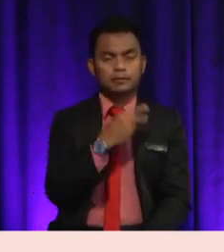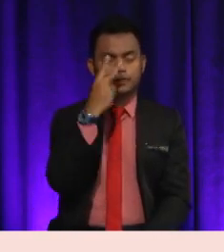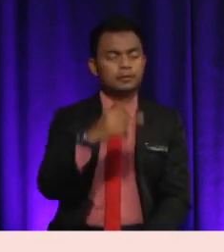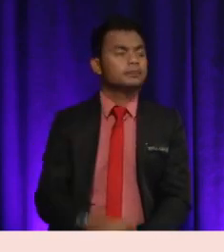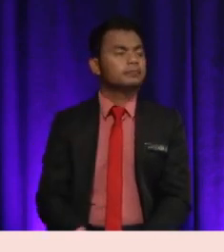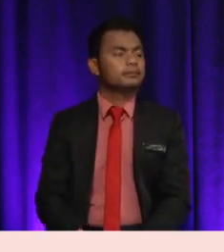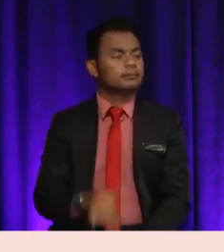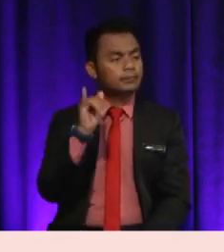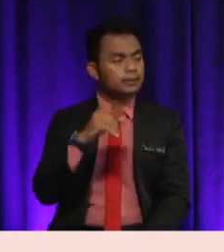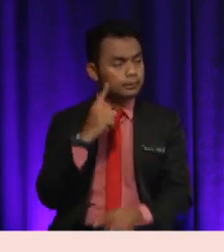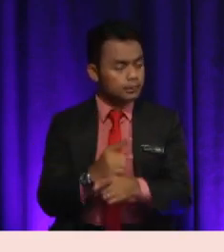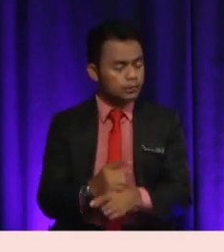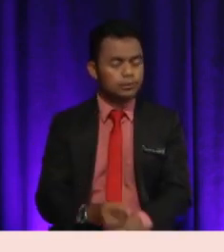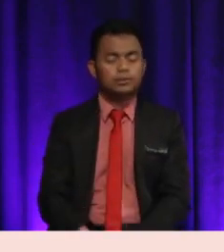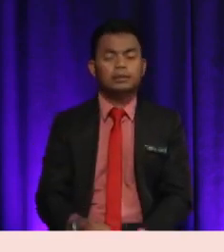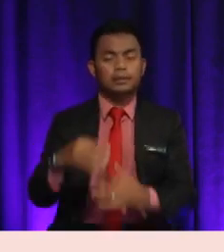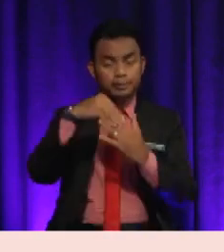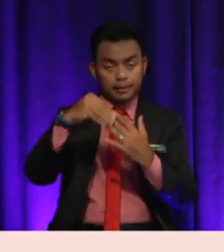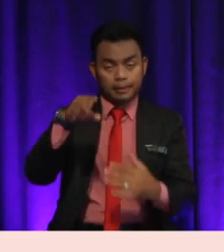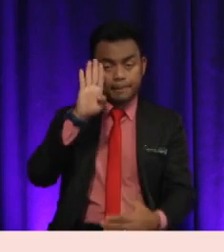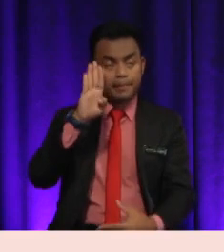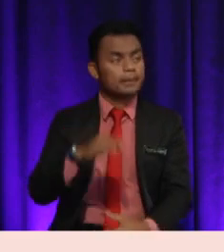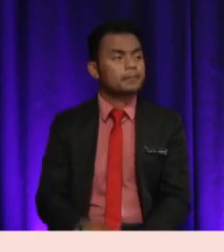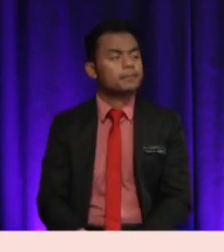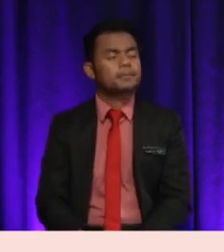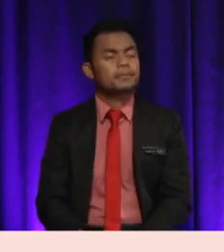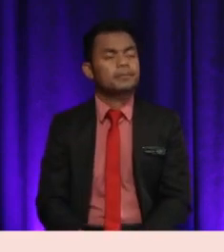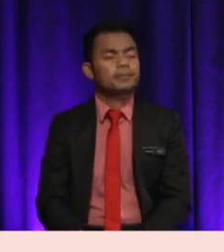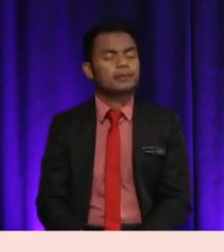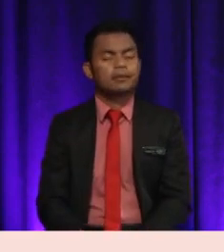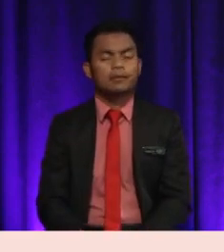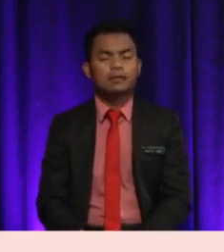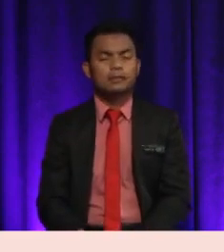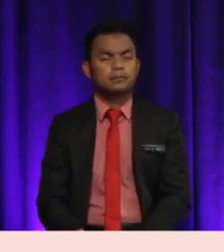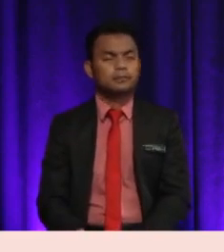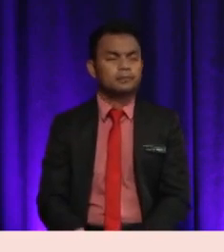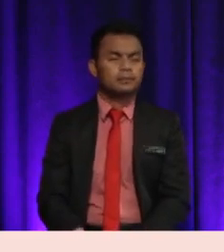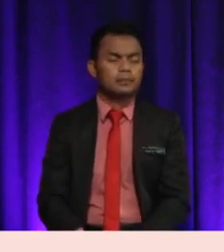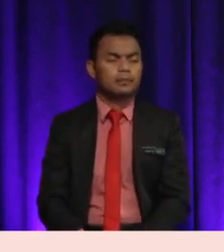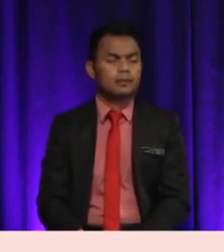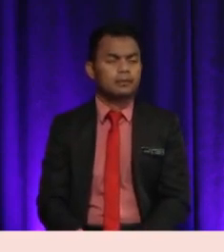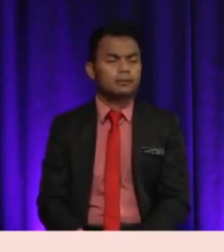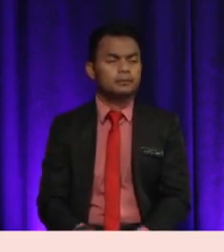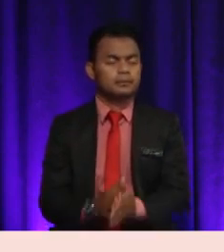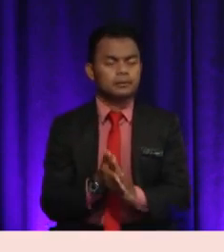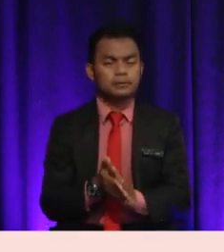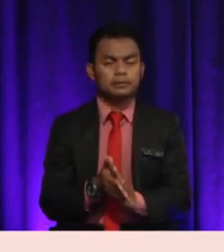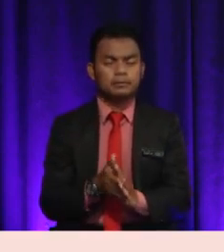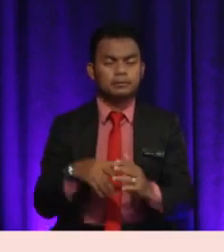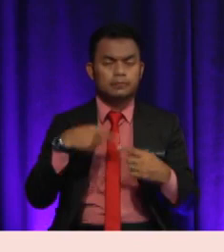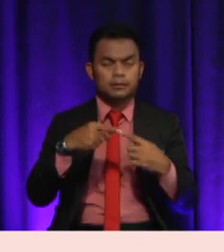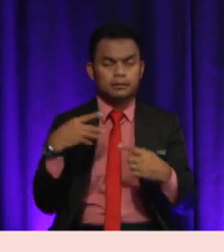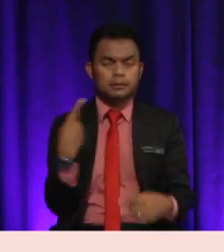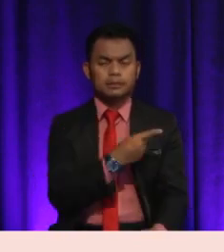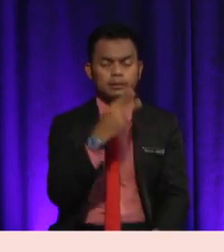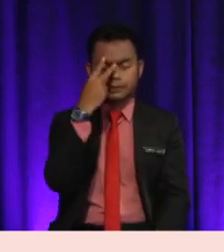B, a house she could continue to build. And this is so if we look here, She bought an unfinished